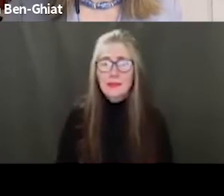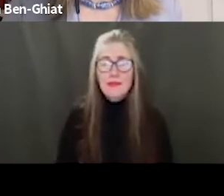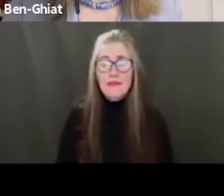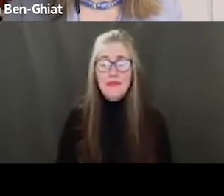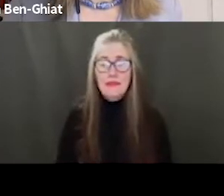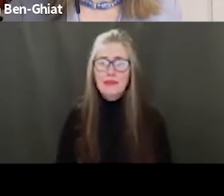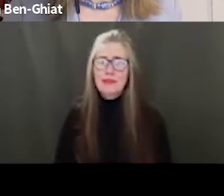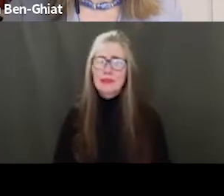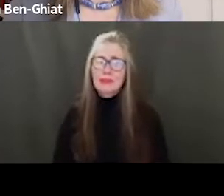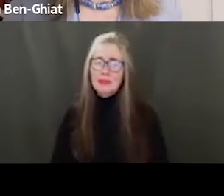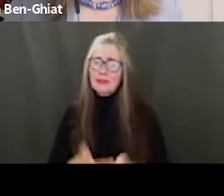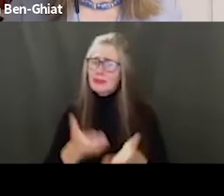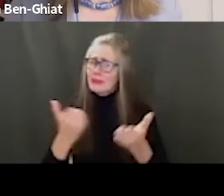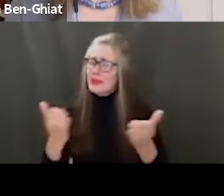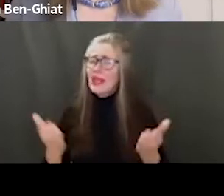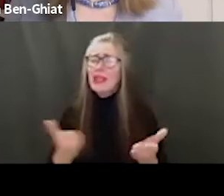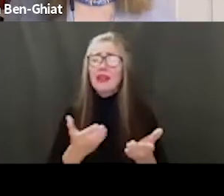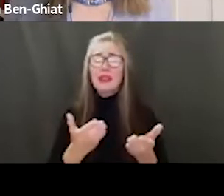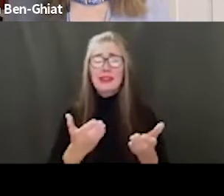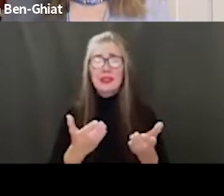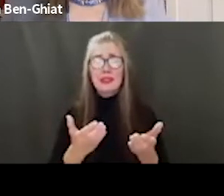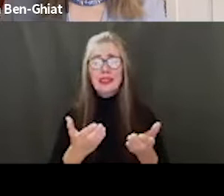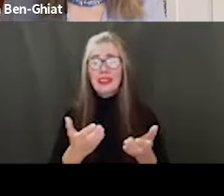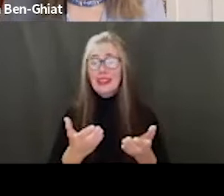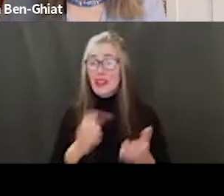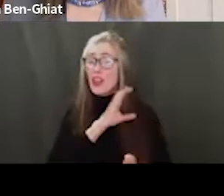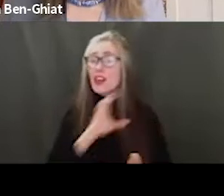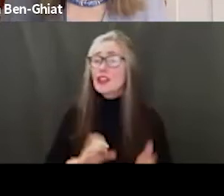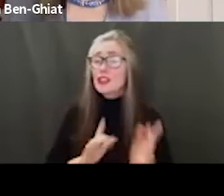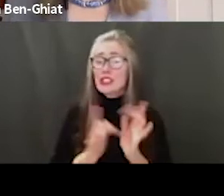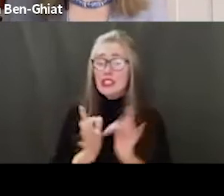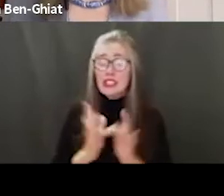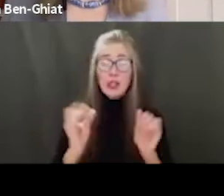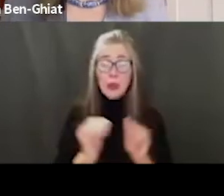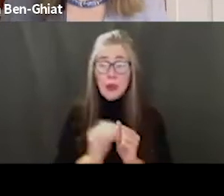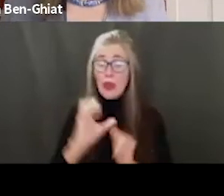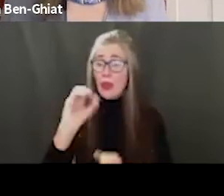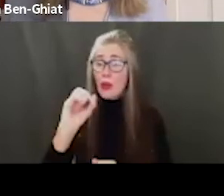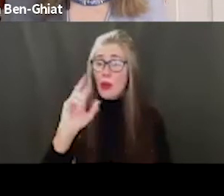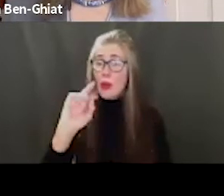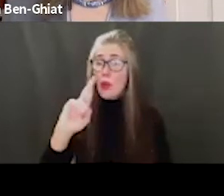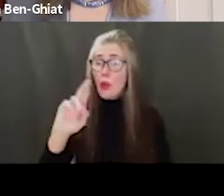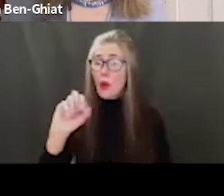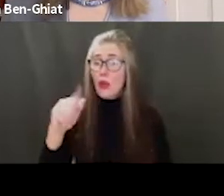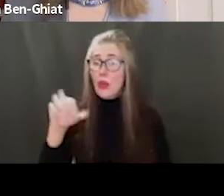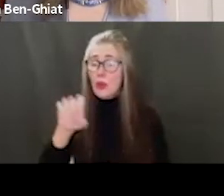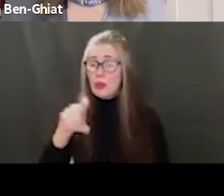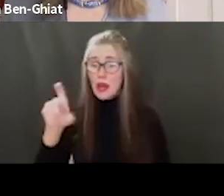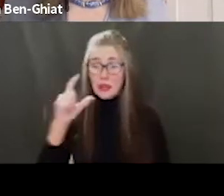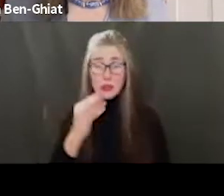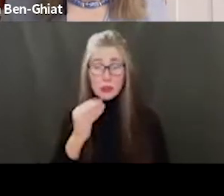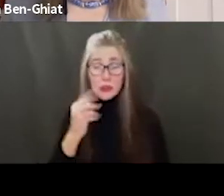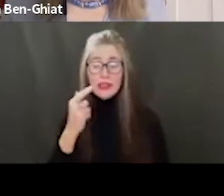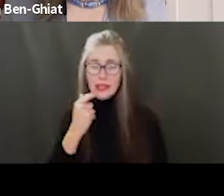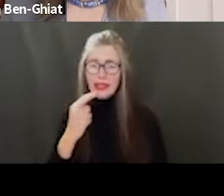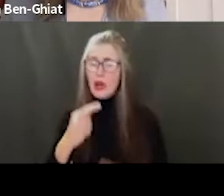And here we have evangelical Christians together with Orthodox Jews who have acclaimed him, and he delivered very